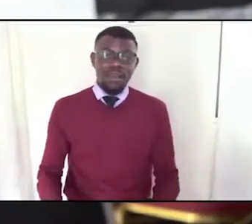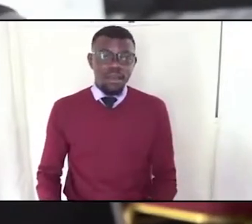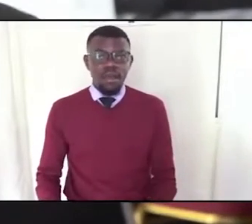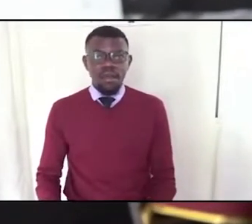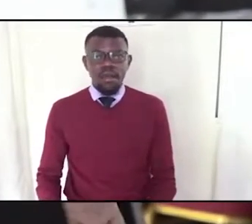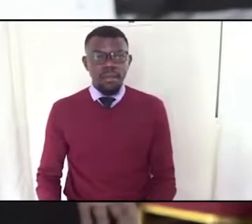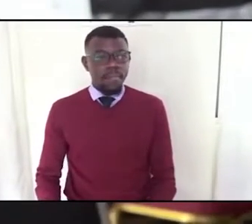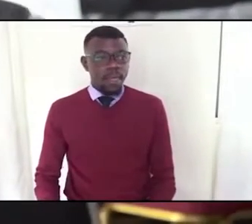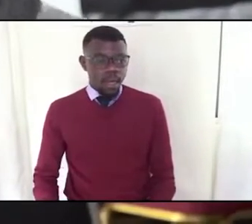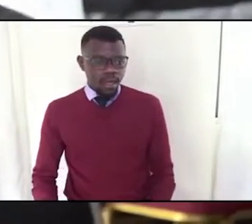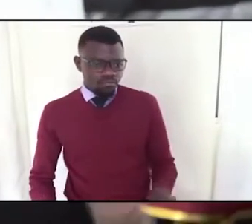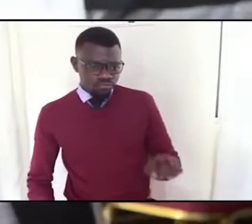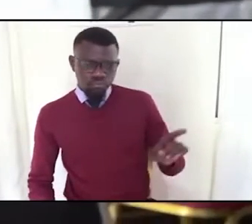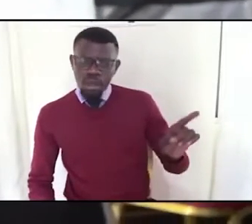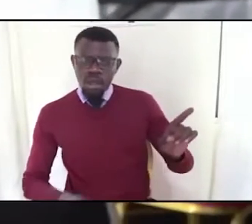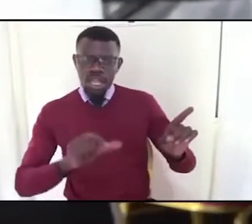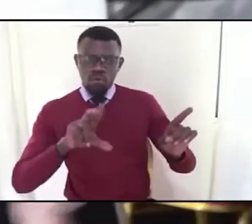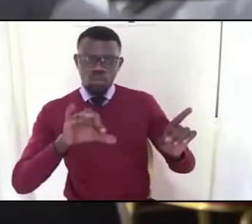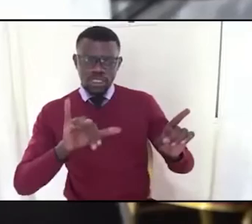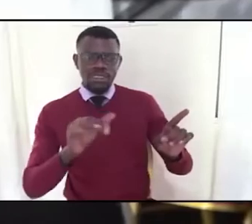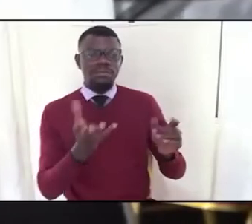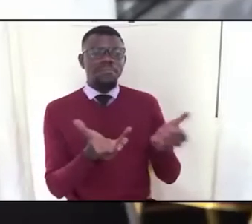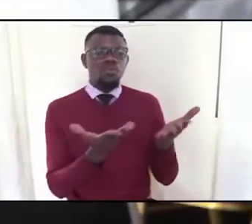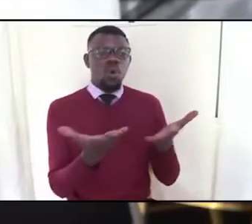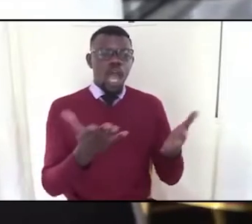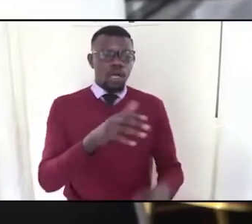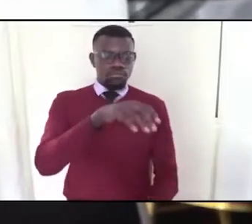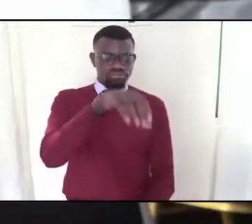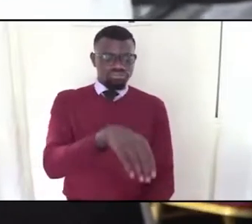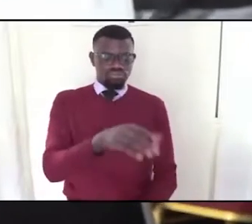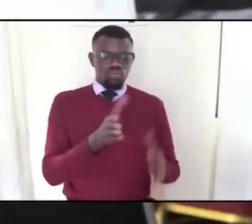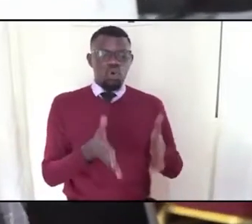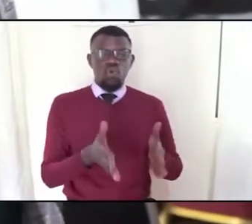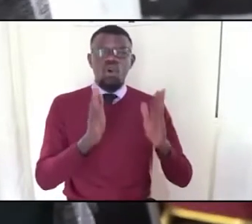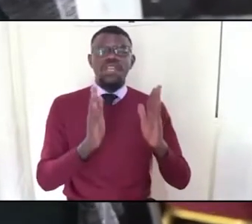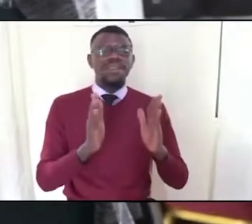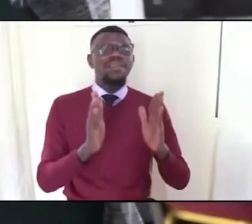Lucy used to run her business along the road of Migori,